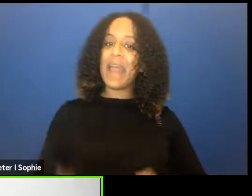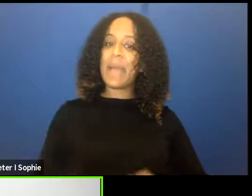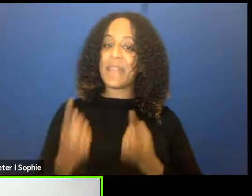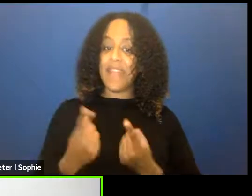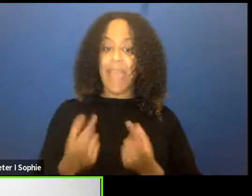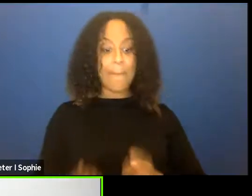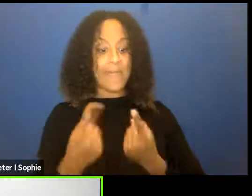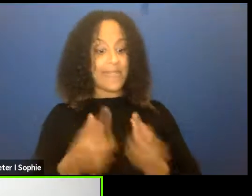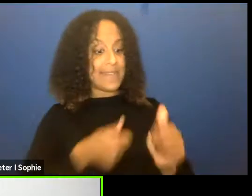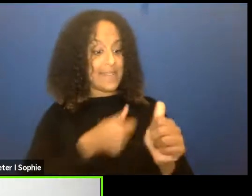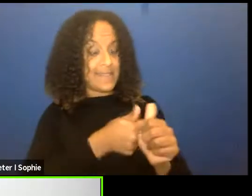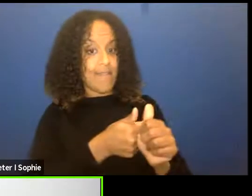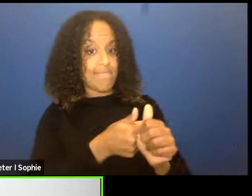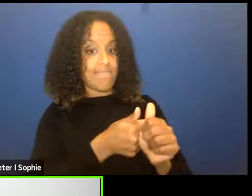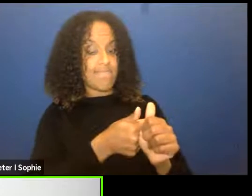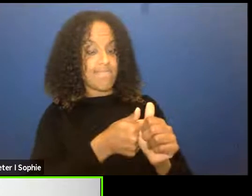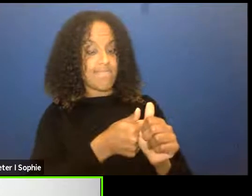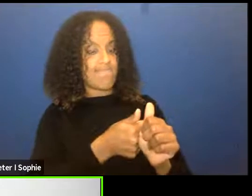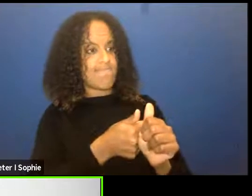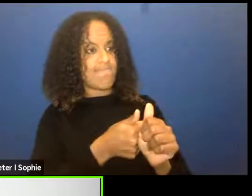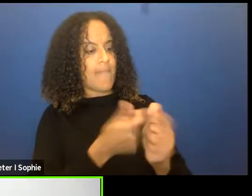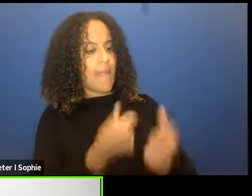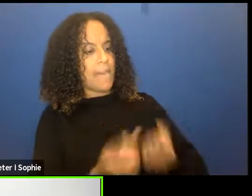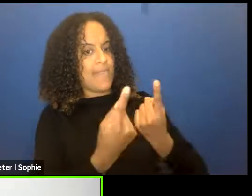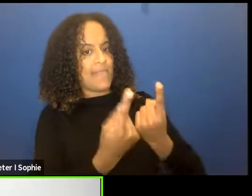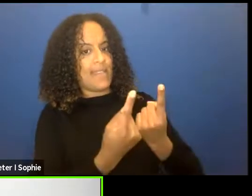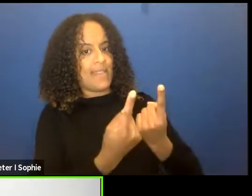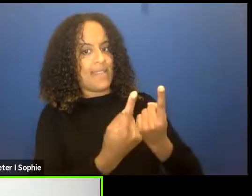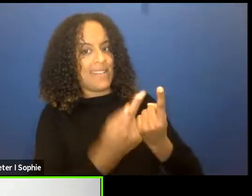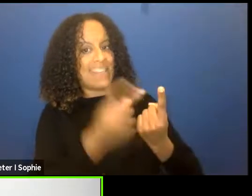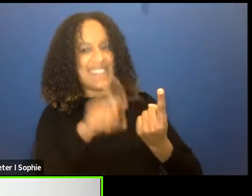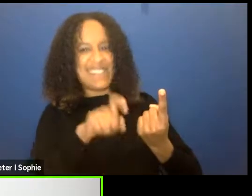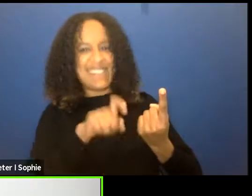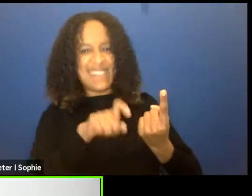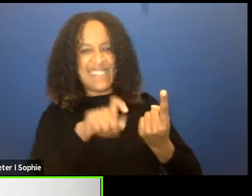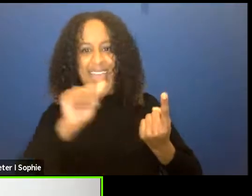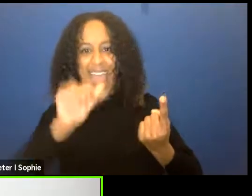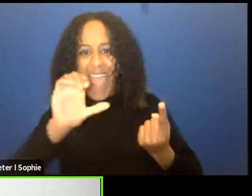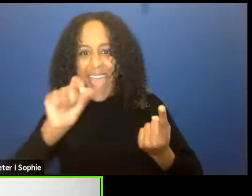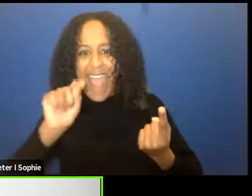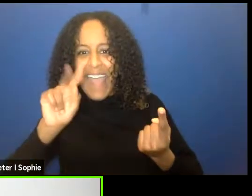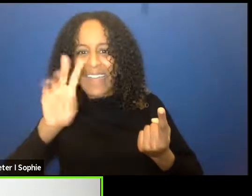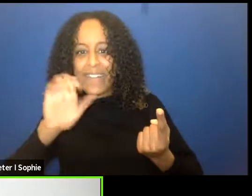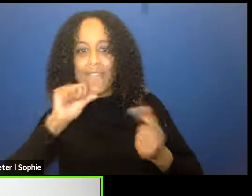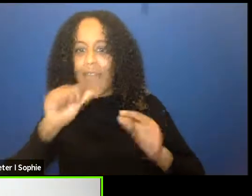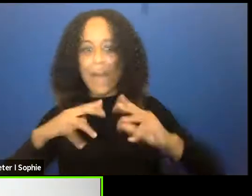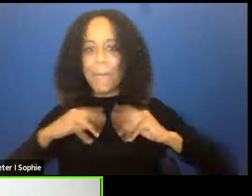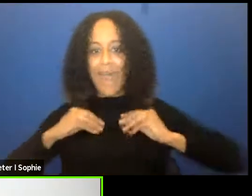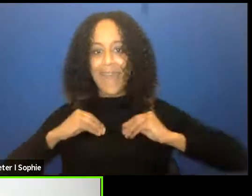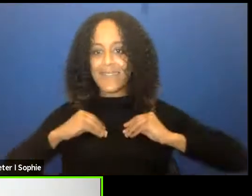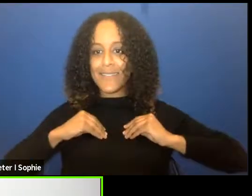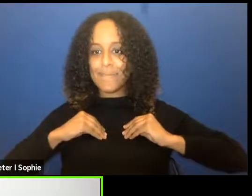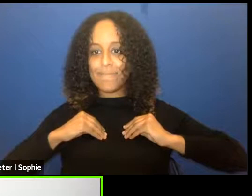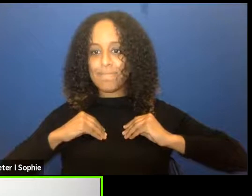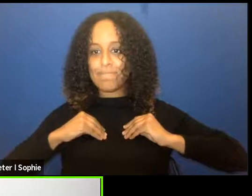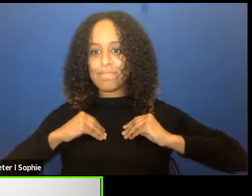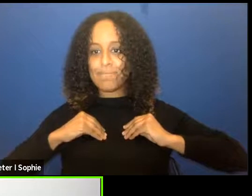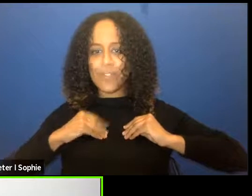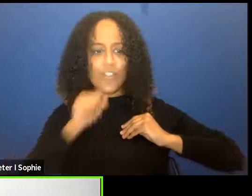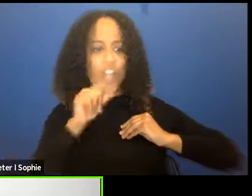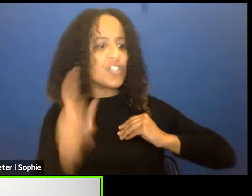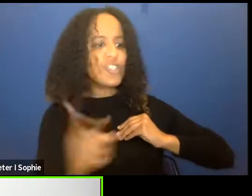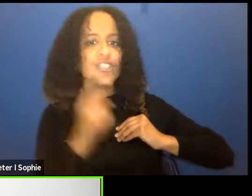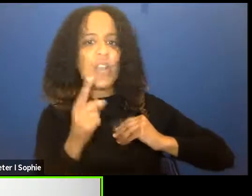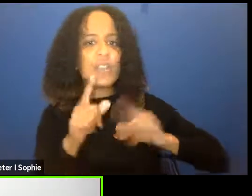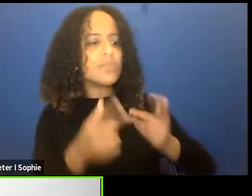itself. I believe empathy needs to be active, that I'm not a passive, like, you're not just having pity